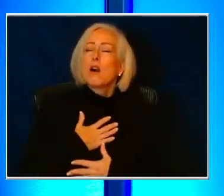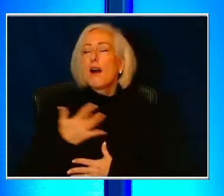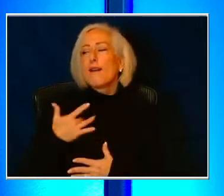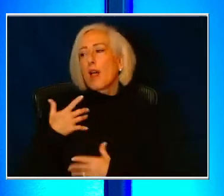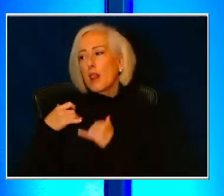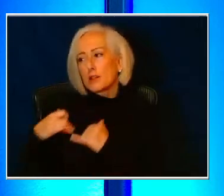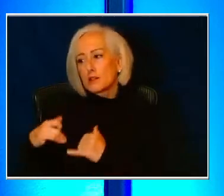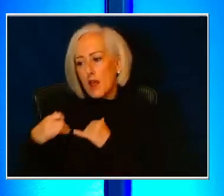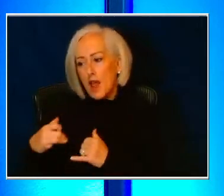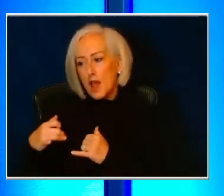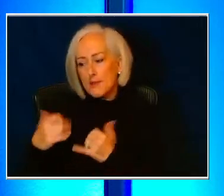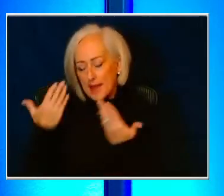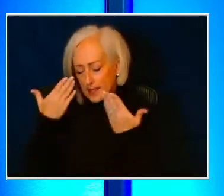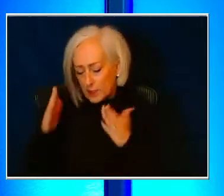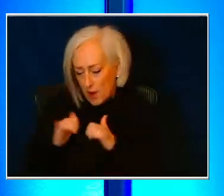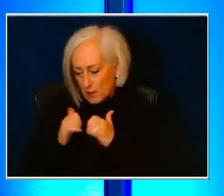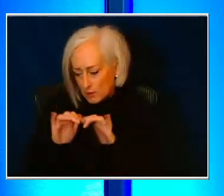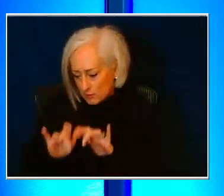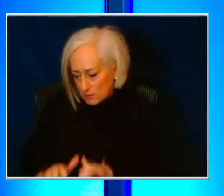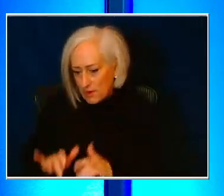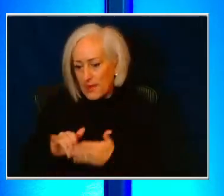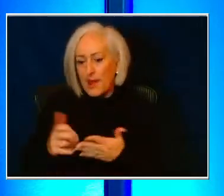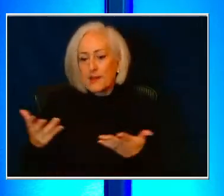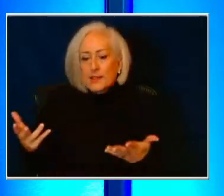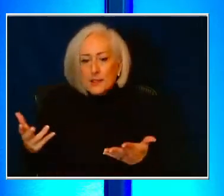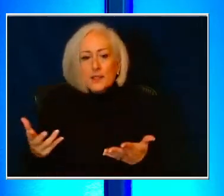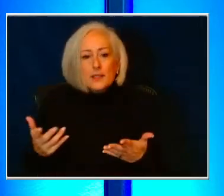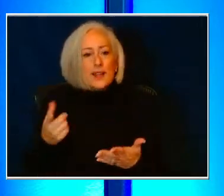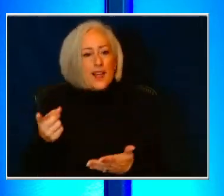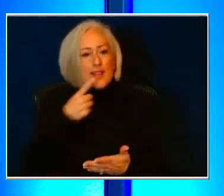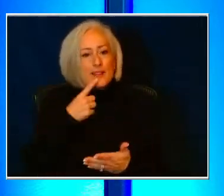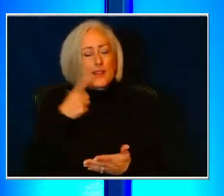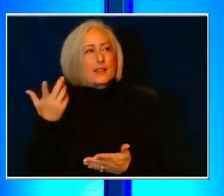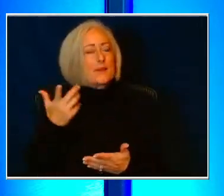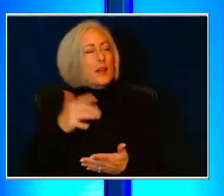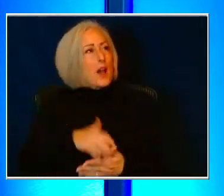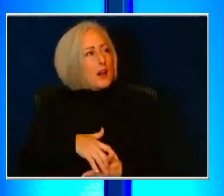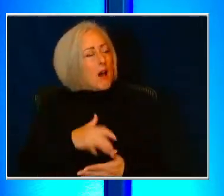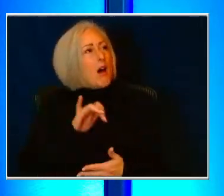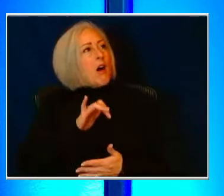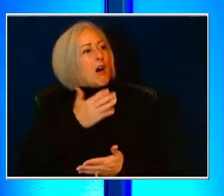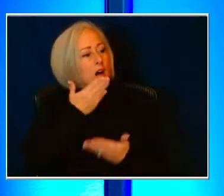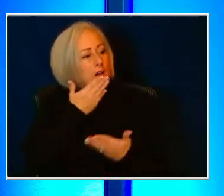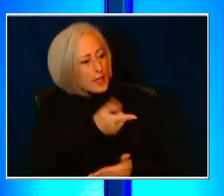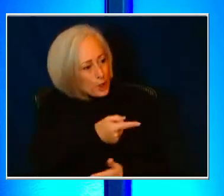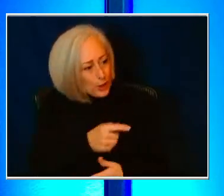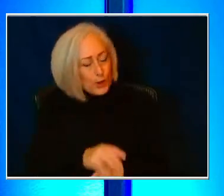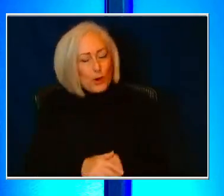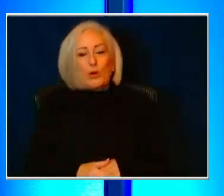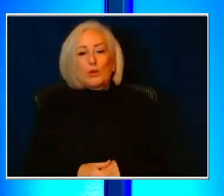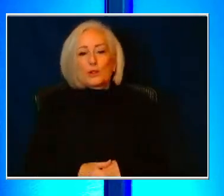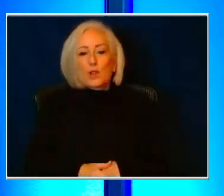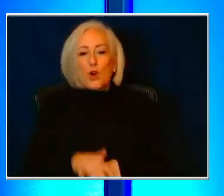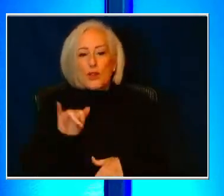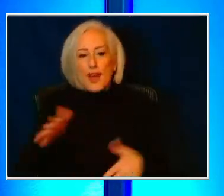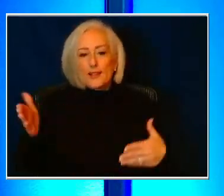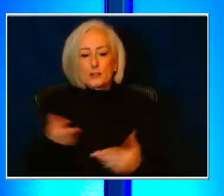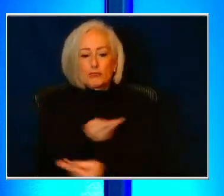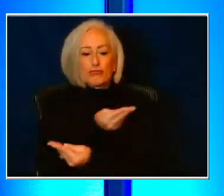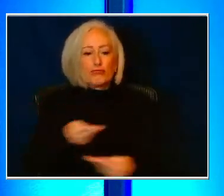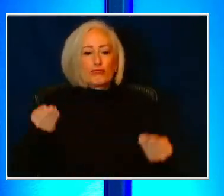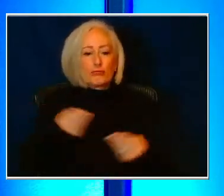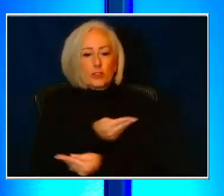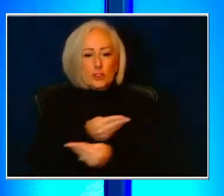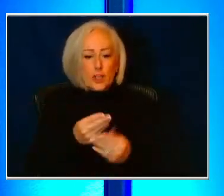put it into words, but thank you. And then they'll say something that I didn't think of, and I thank them. And that comes to the sharing and to the reaching